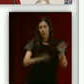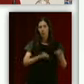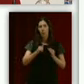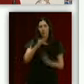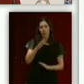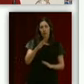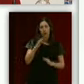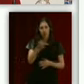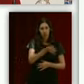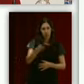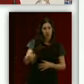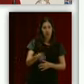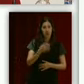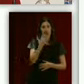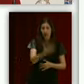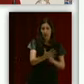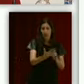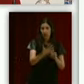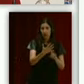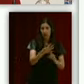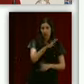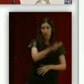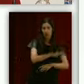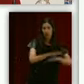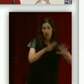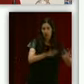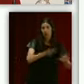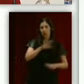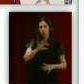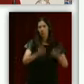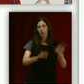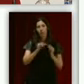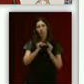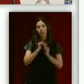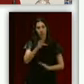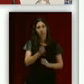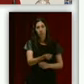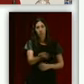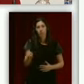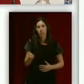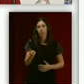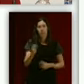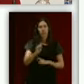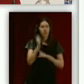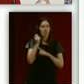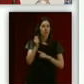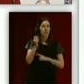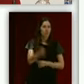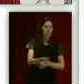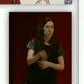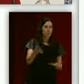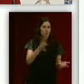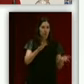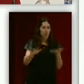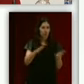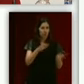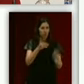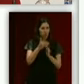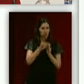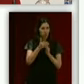the users that undertook them, 9 of them obtained over 80% precision or accuracy, and 5 of